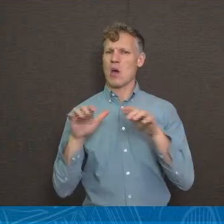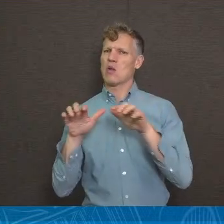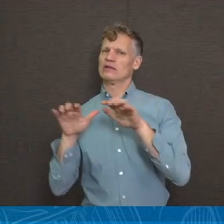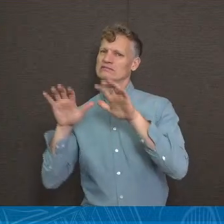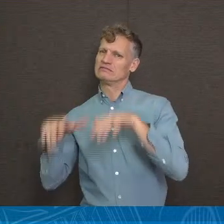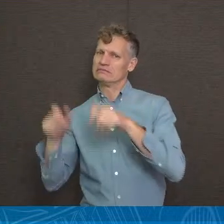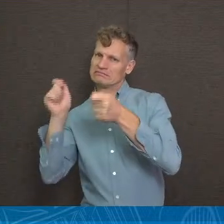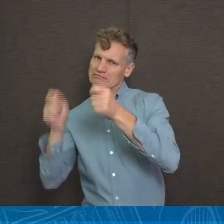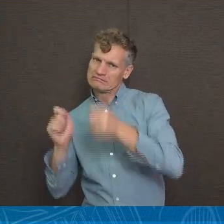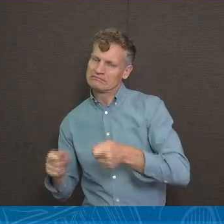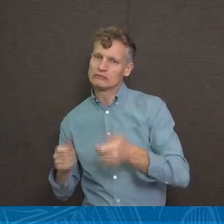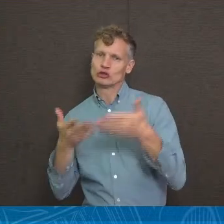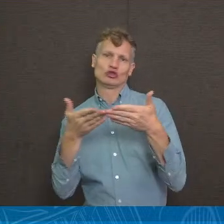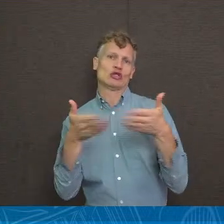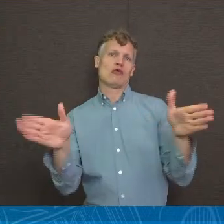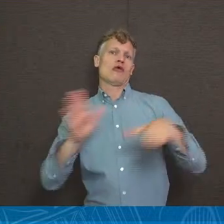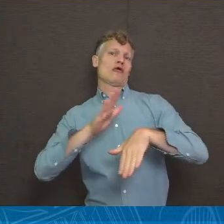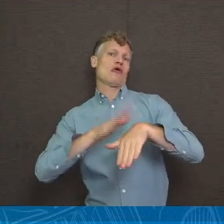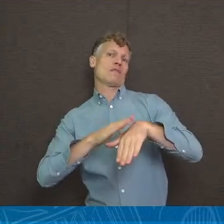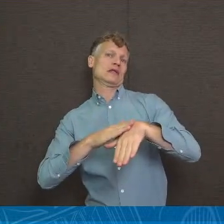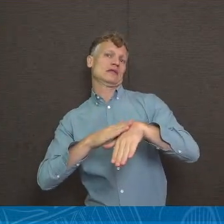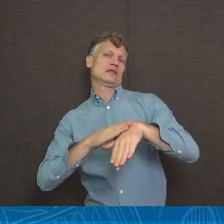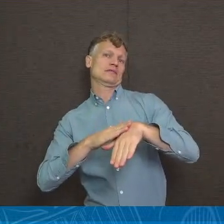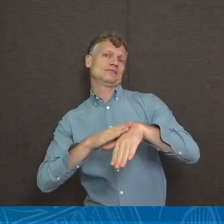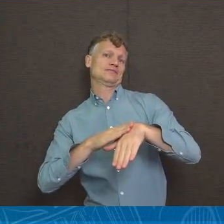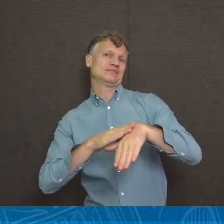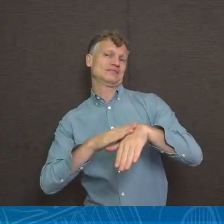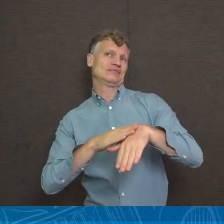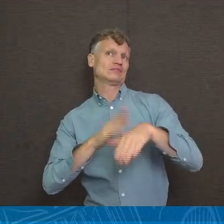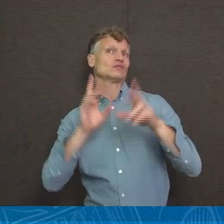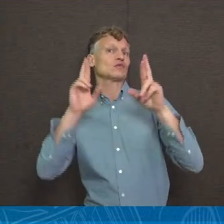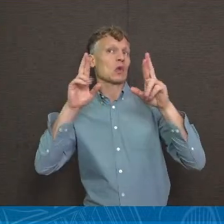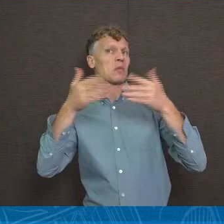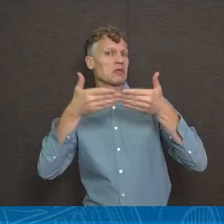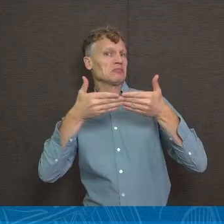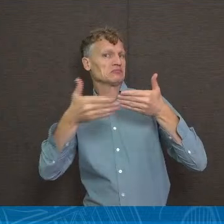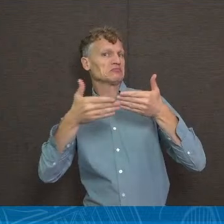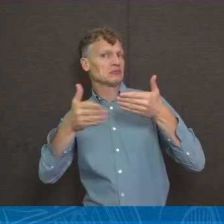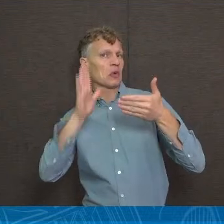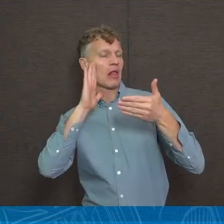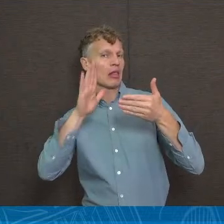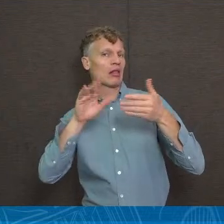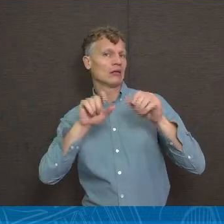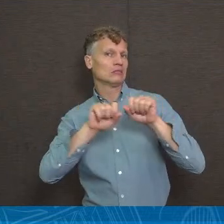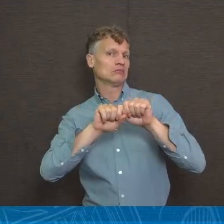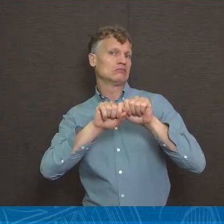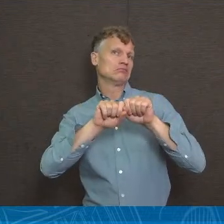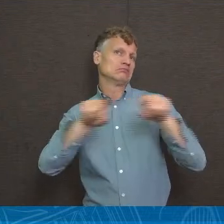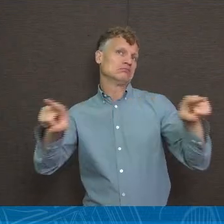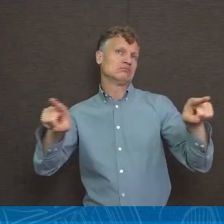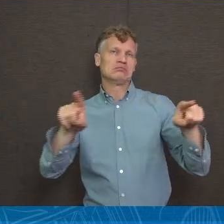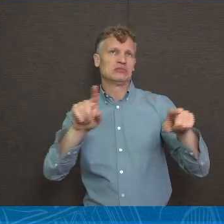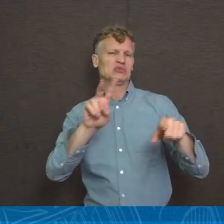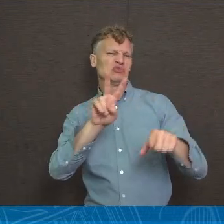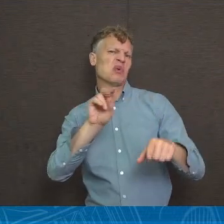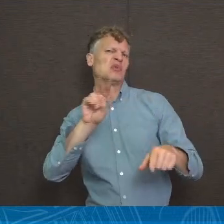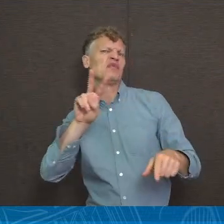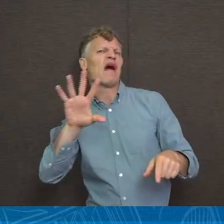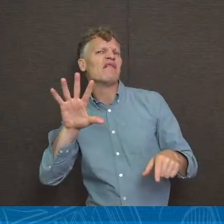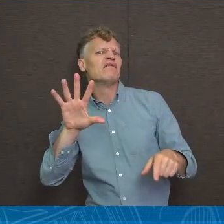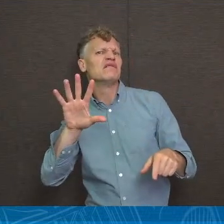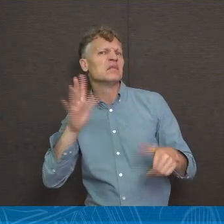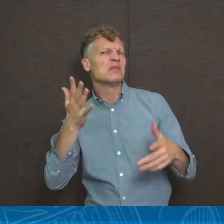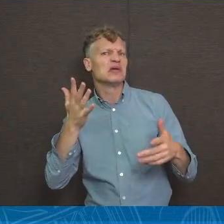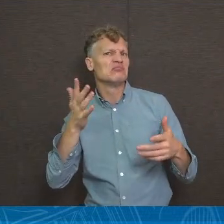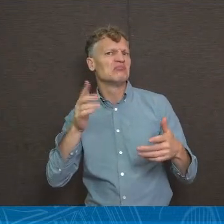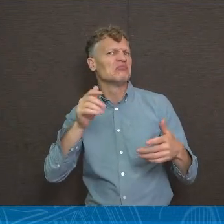have some exposure drafts available for consultation early in the new year.